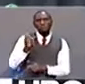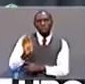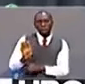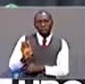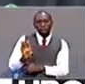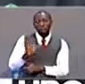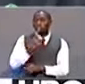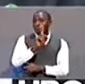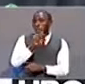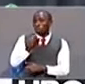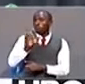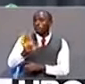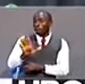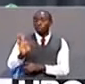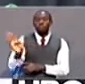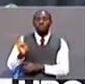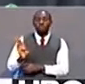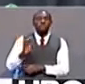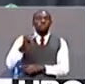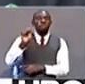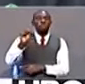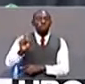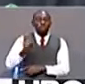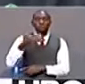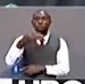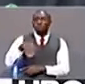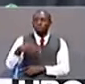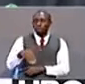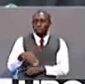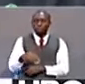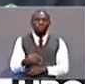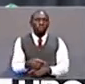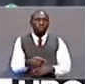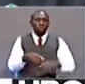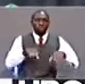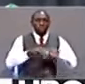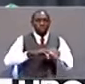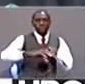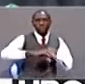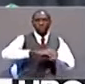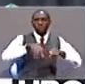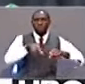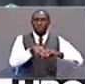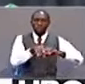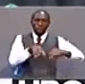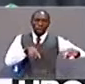$1.5 billion. The East African crude oil pipeline